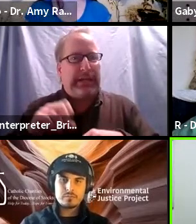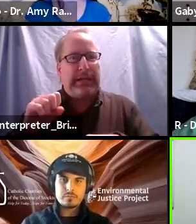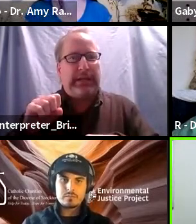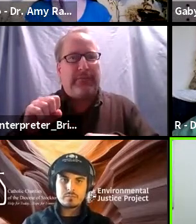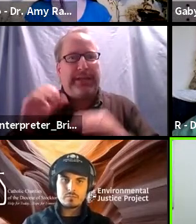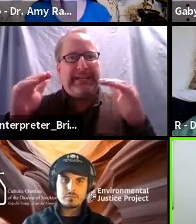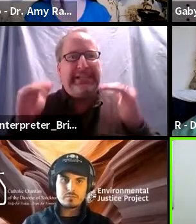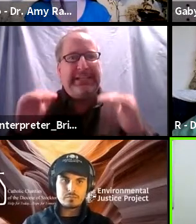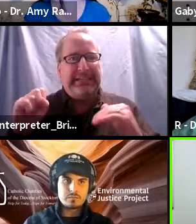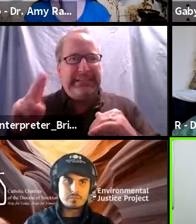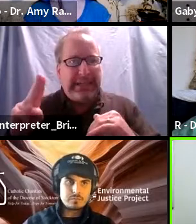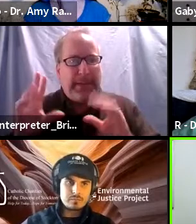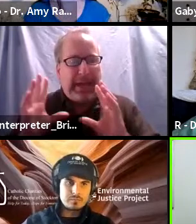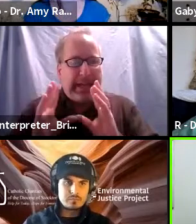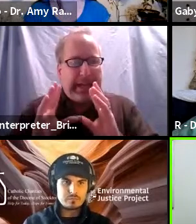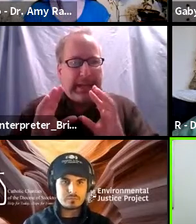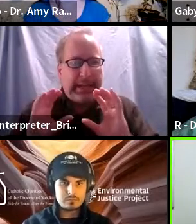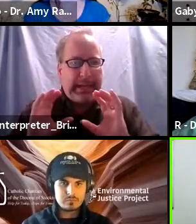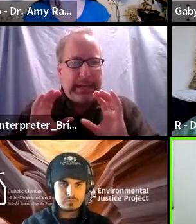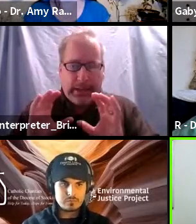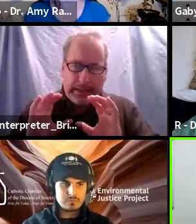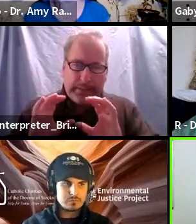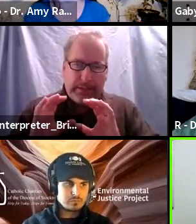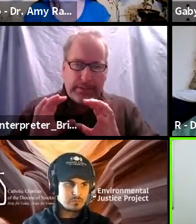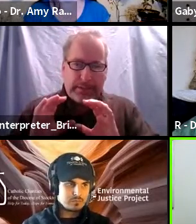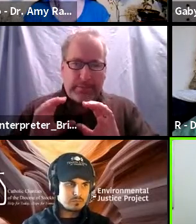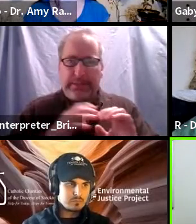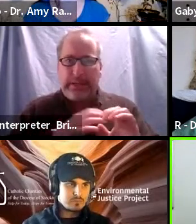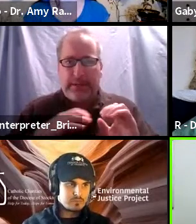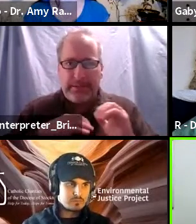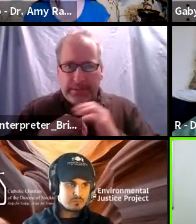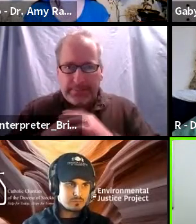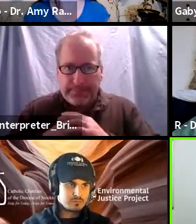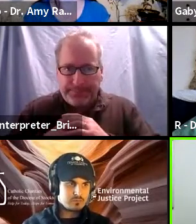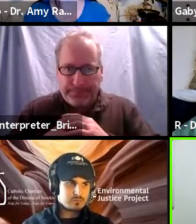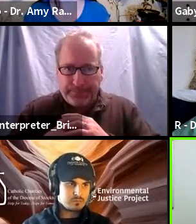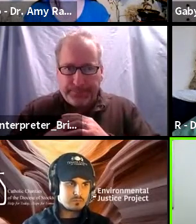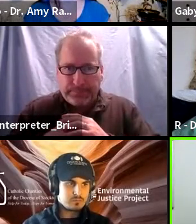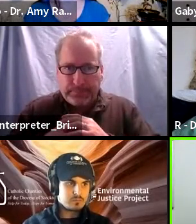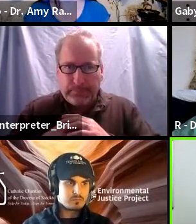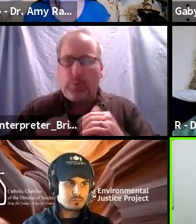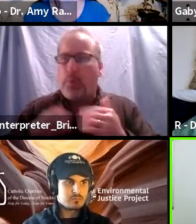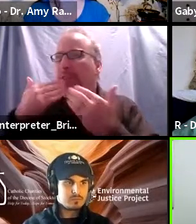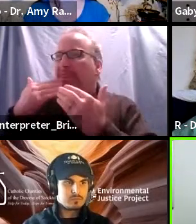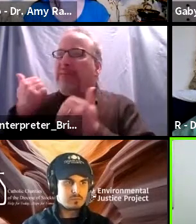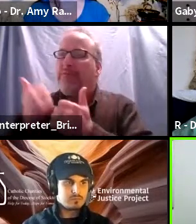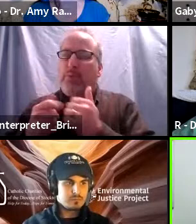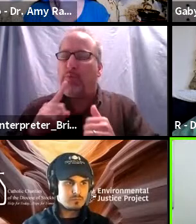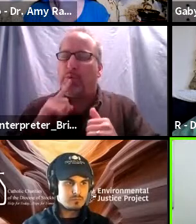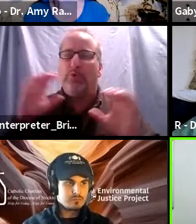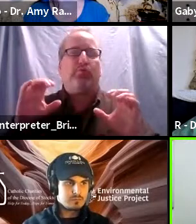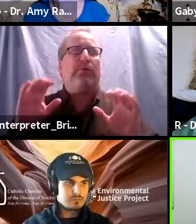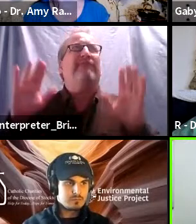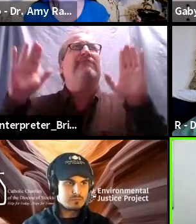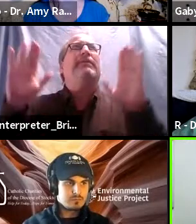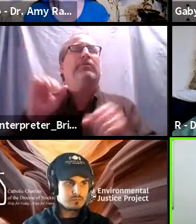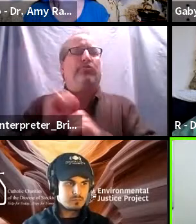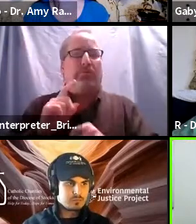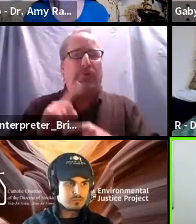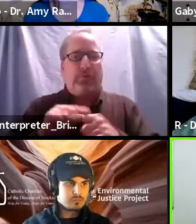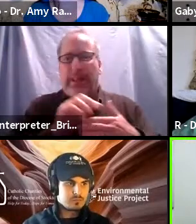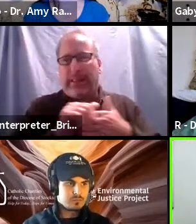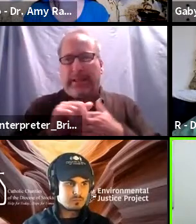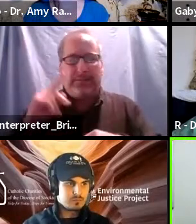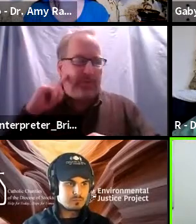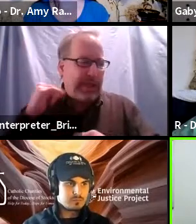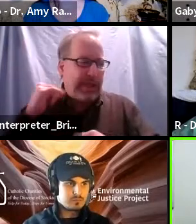want to thank our co-host, our community co-host, Taylor, who has just done such a fabulous job leading up to well before this meeting, actually, but certainly in